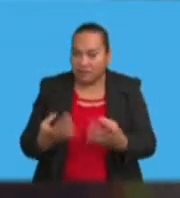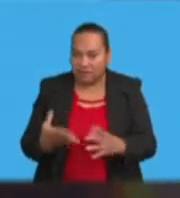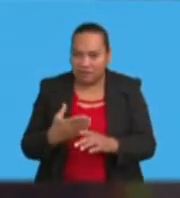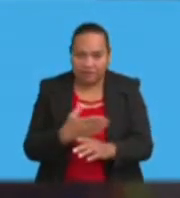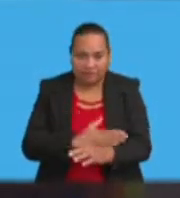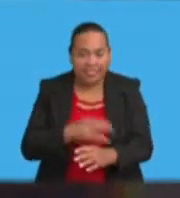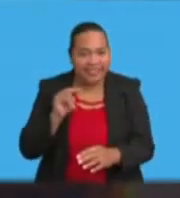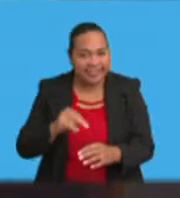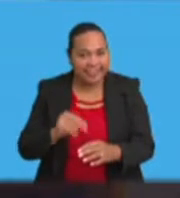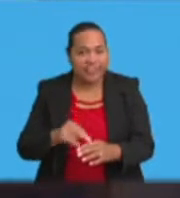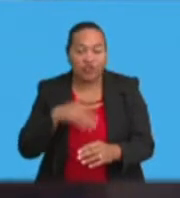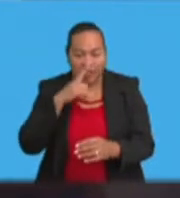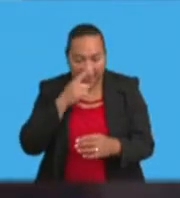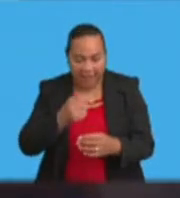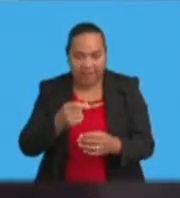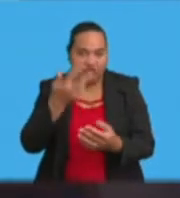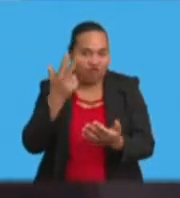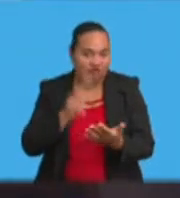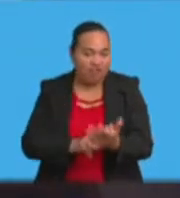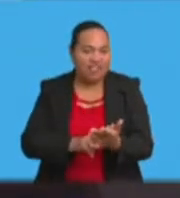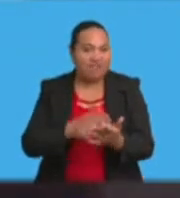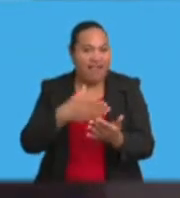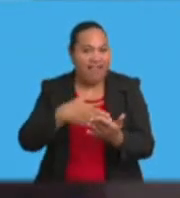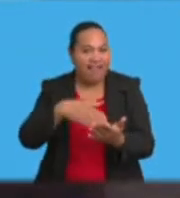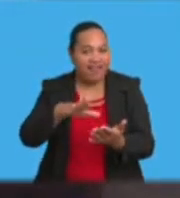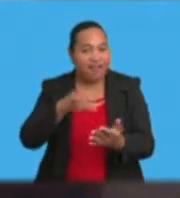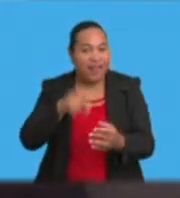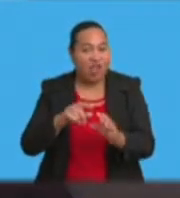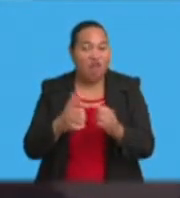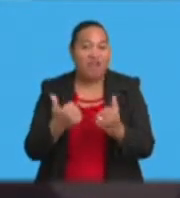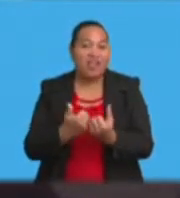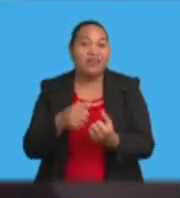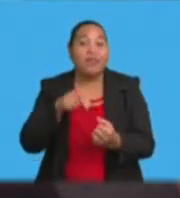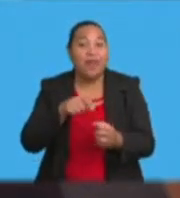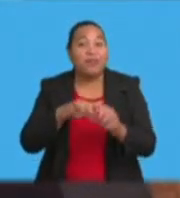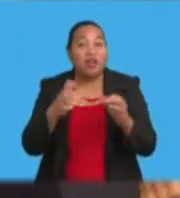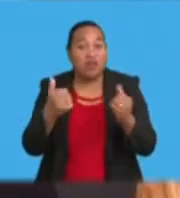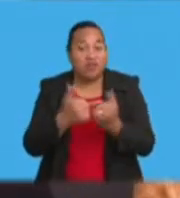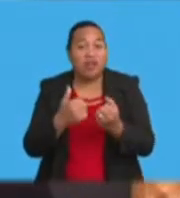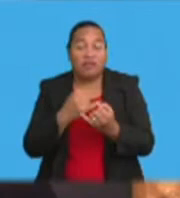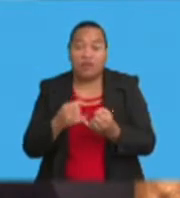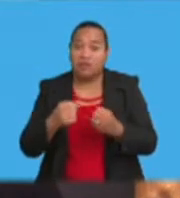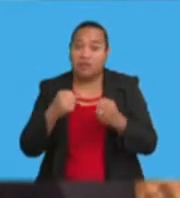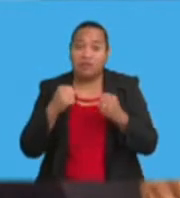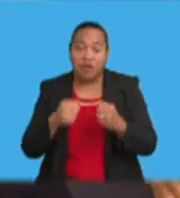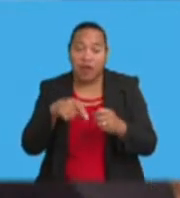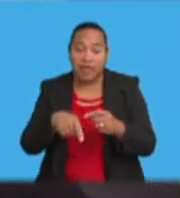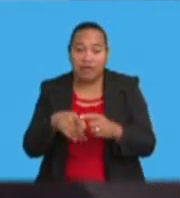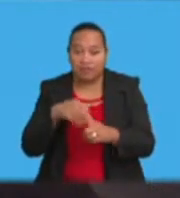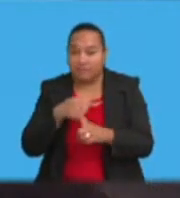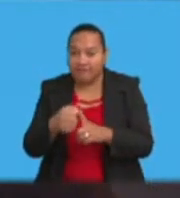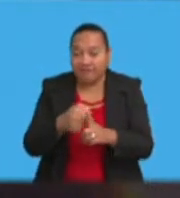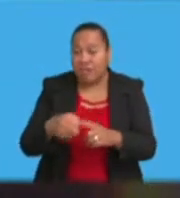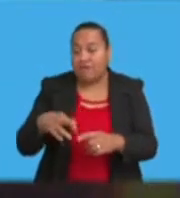necessary things that allow us to ratify that particular convention. The convention also calls very strongly for